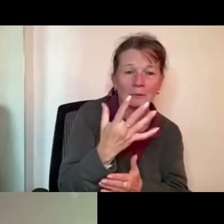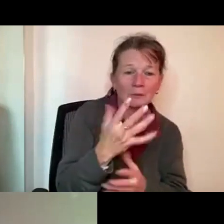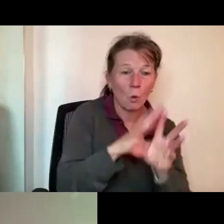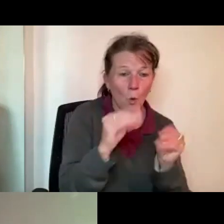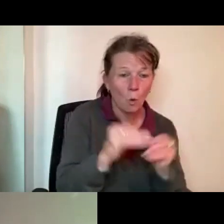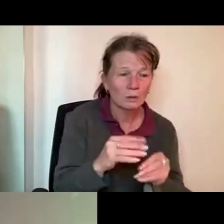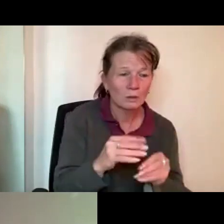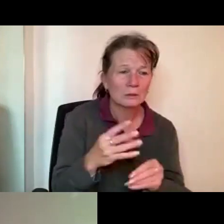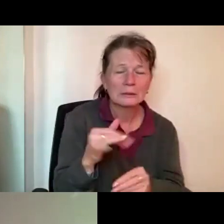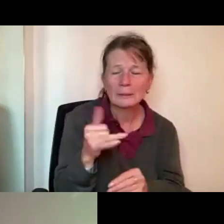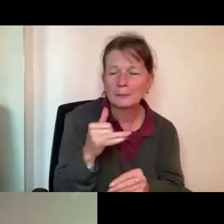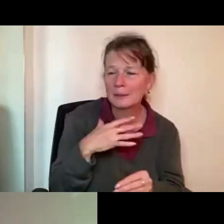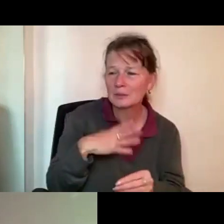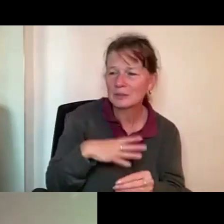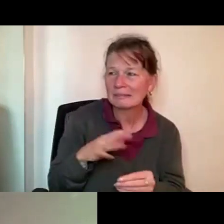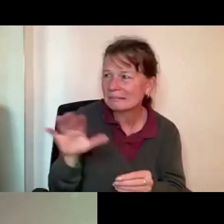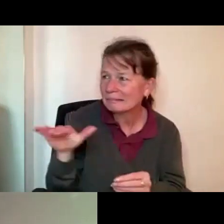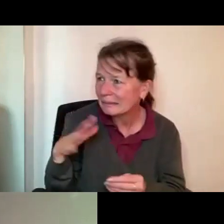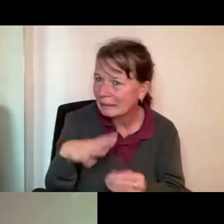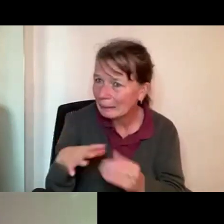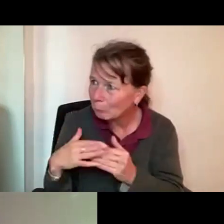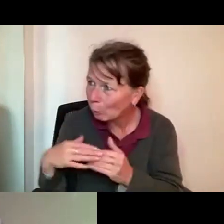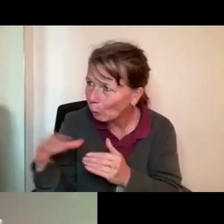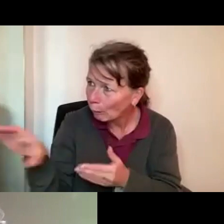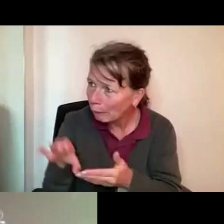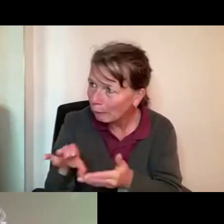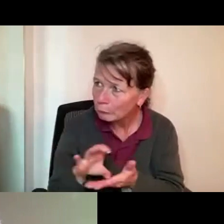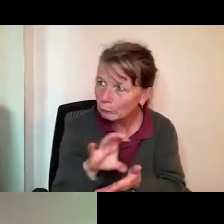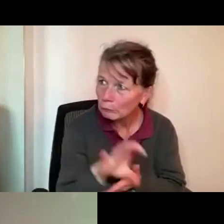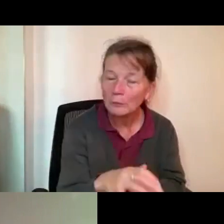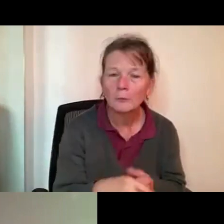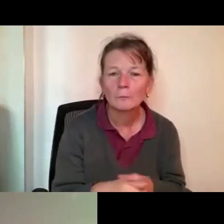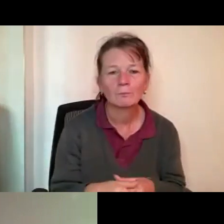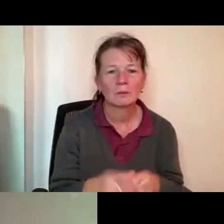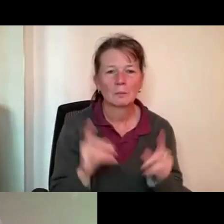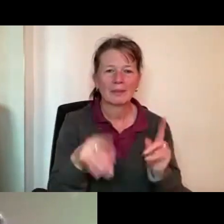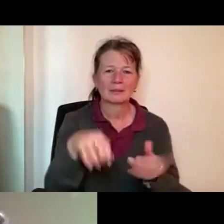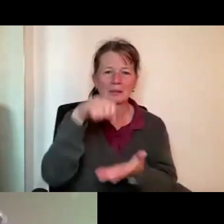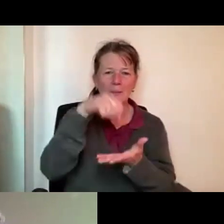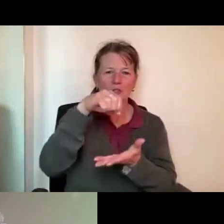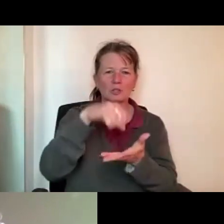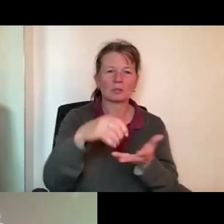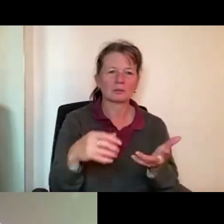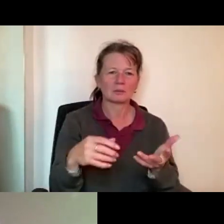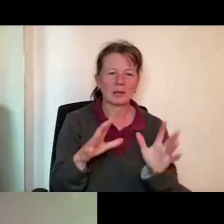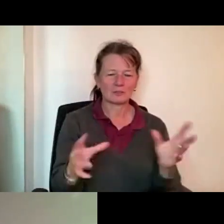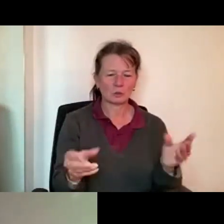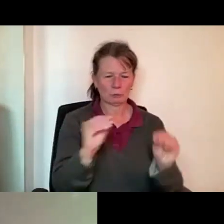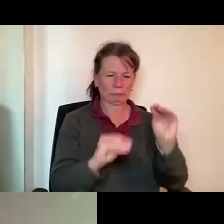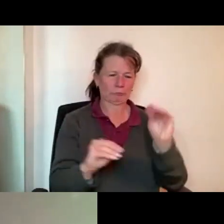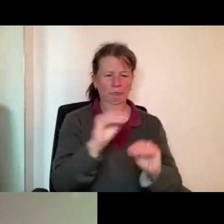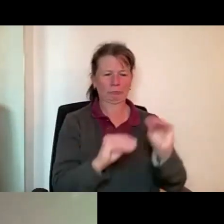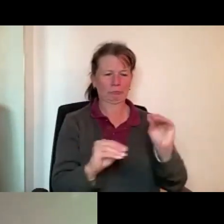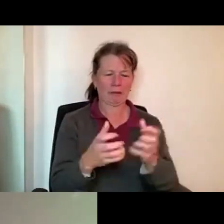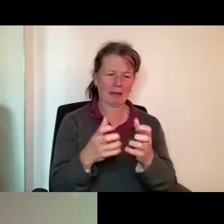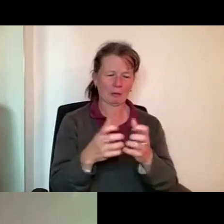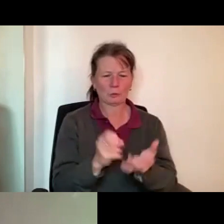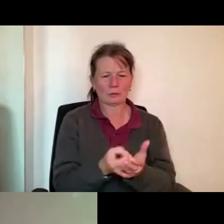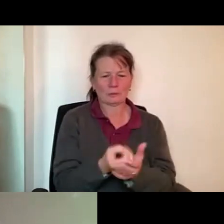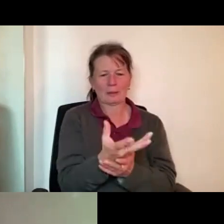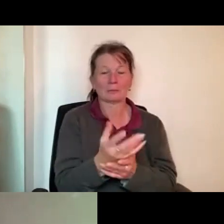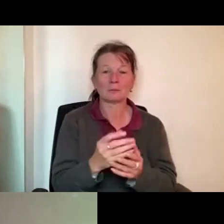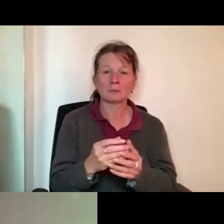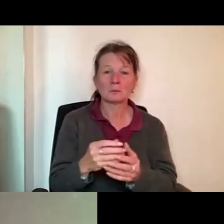know, as people who are producers in the room, you that's how budgets go, and you juggle as necessary. But I think